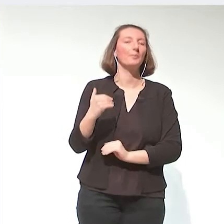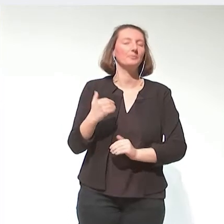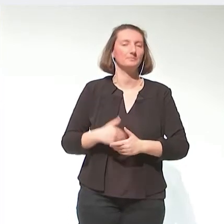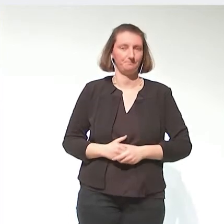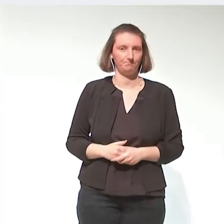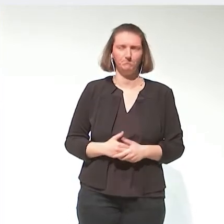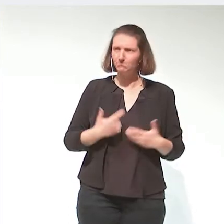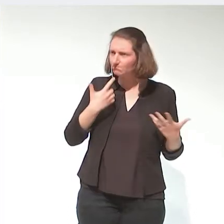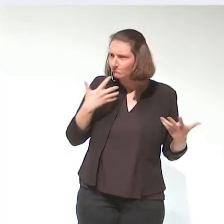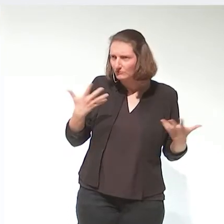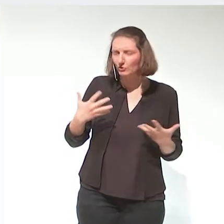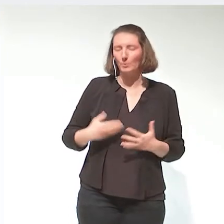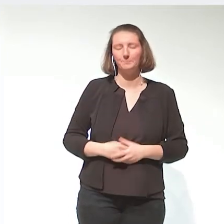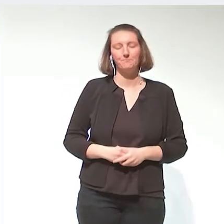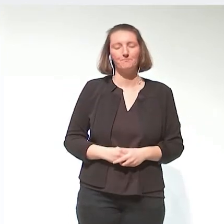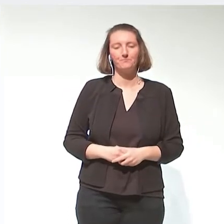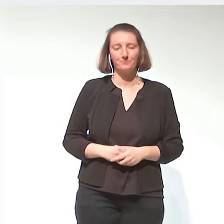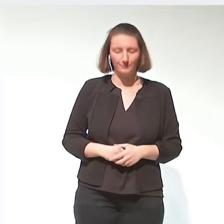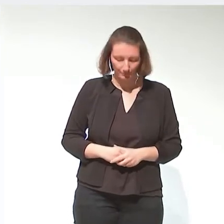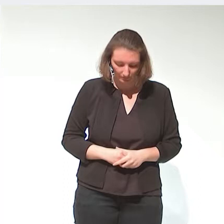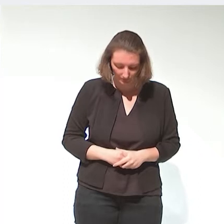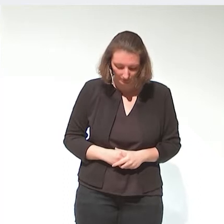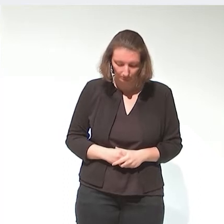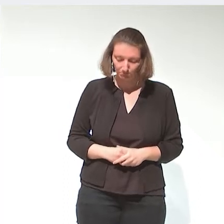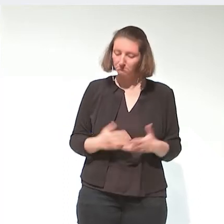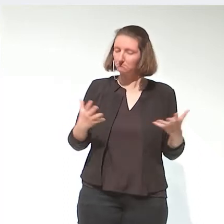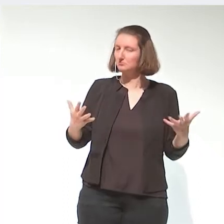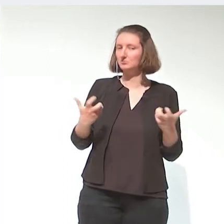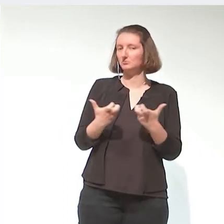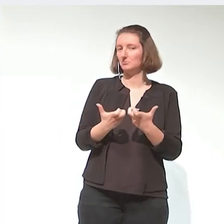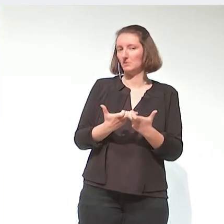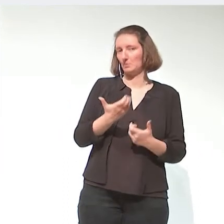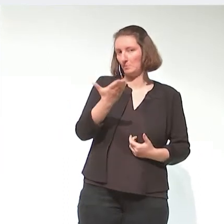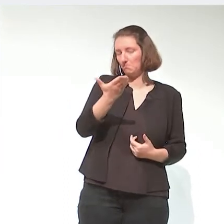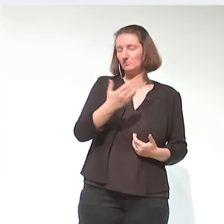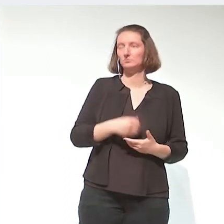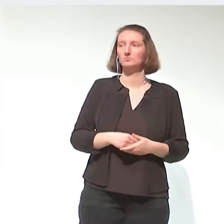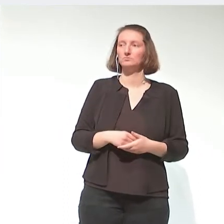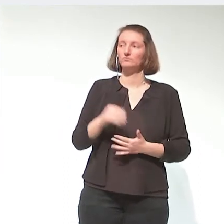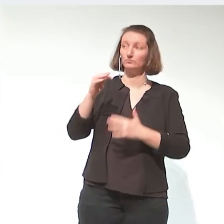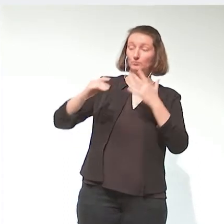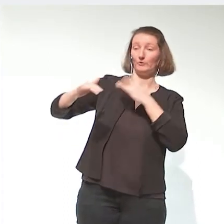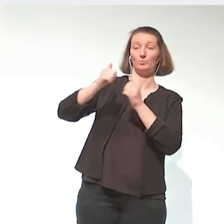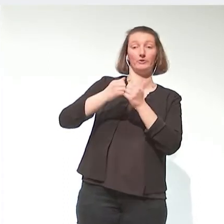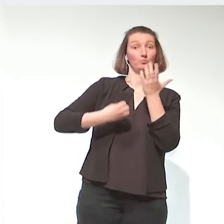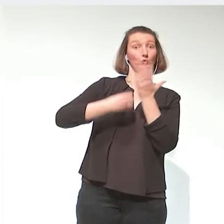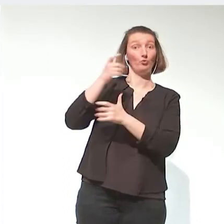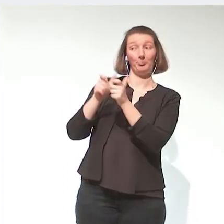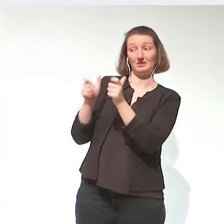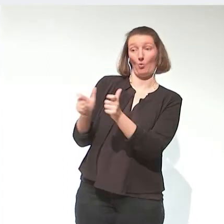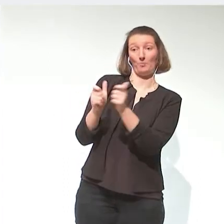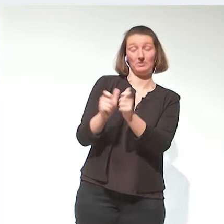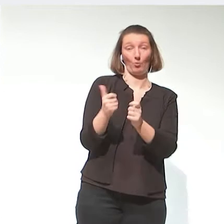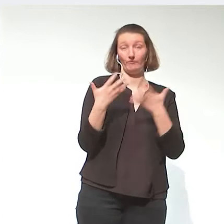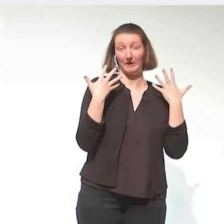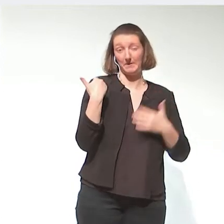taking into use new environment, built environment, or is it electronic